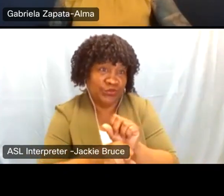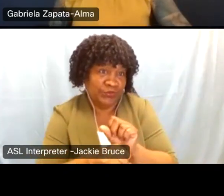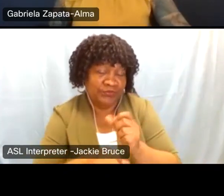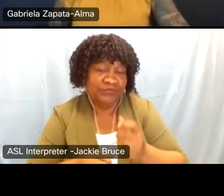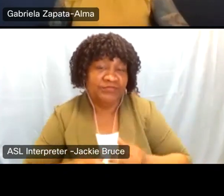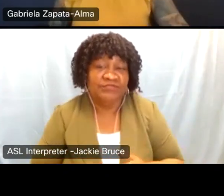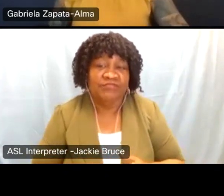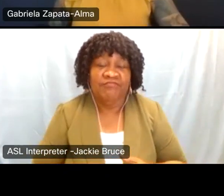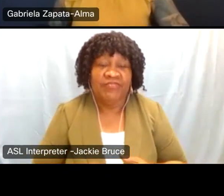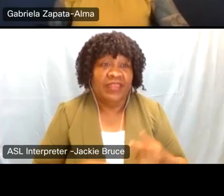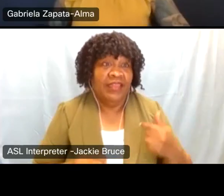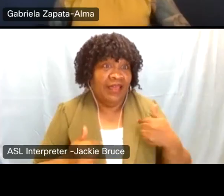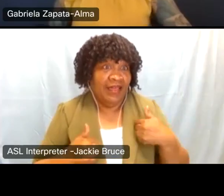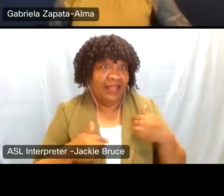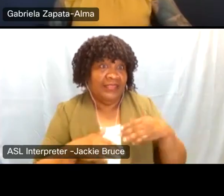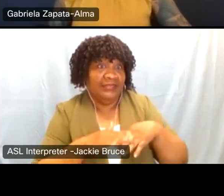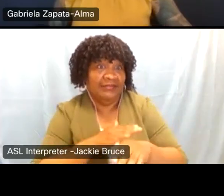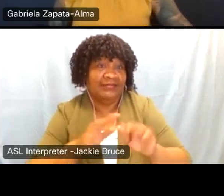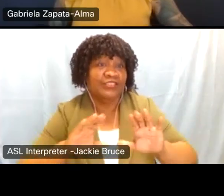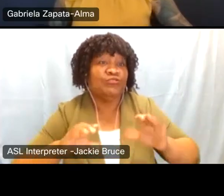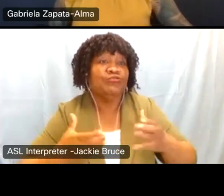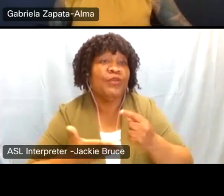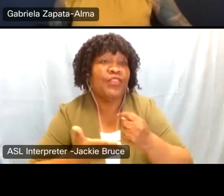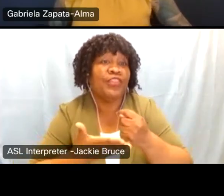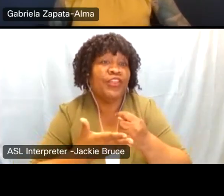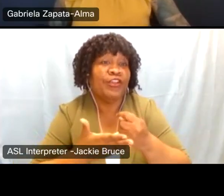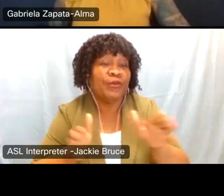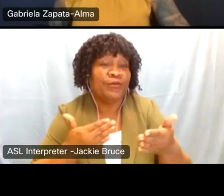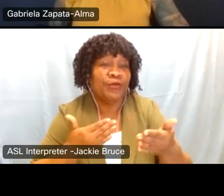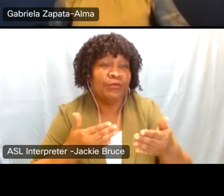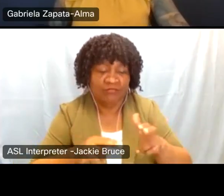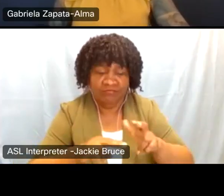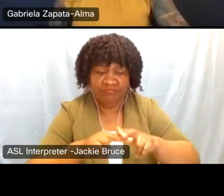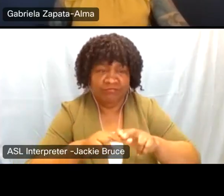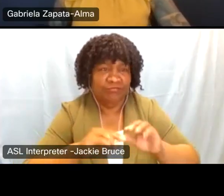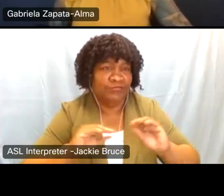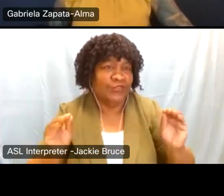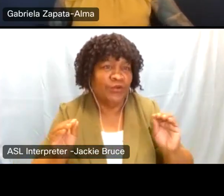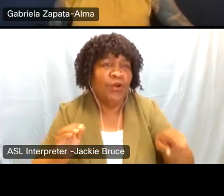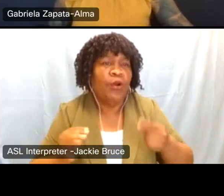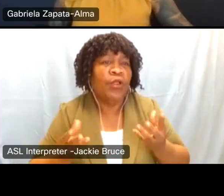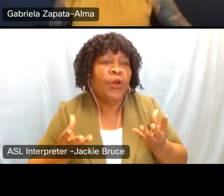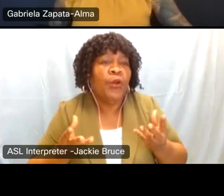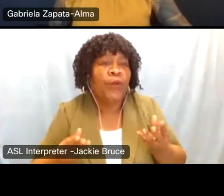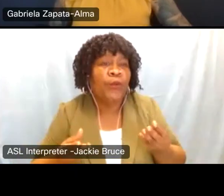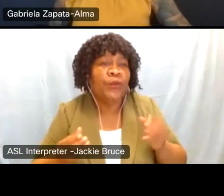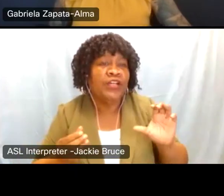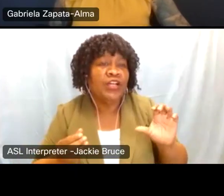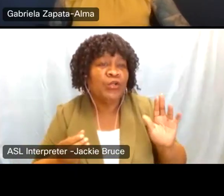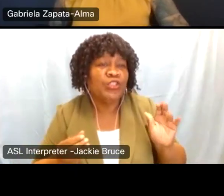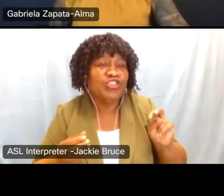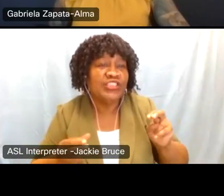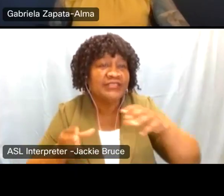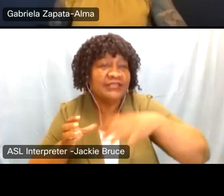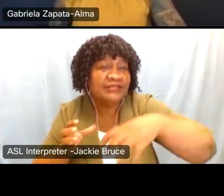And I walked into the group therapy room, and there were no chairs. There were cushions on the floor. And here